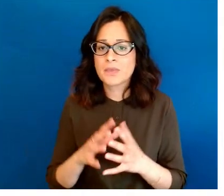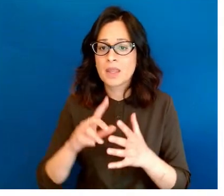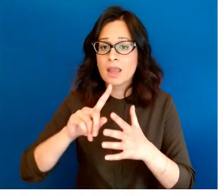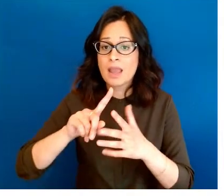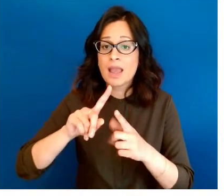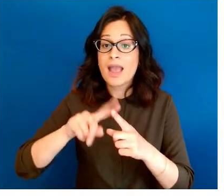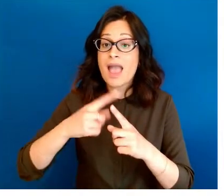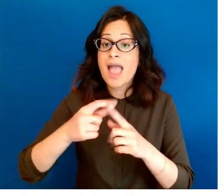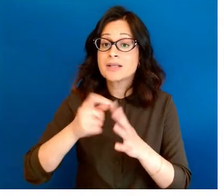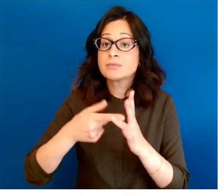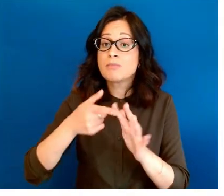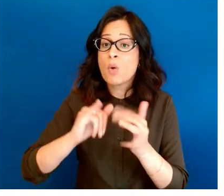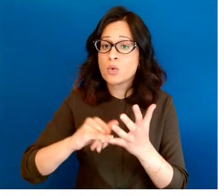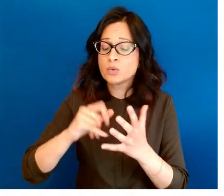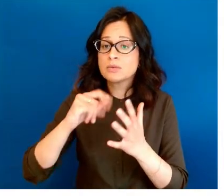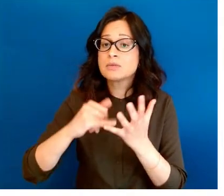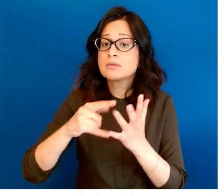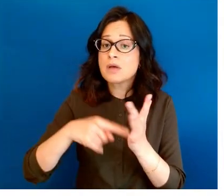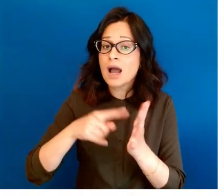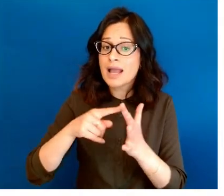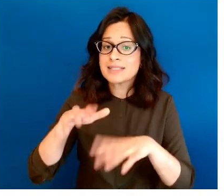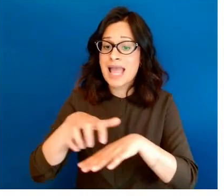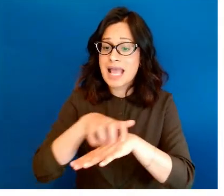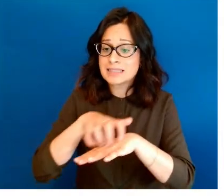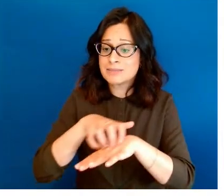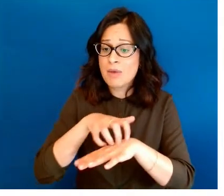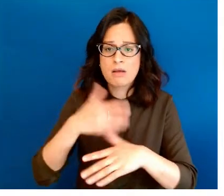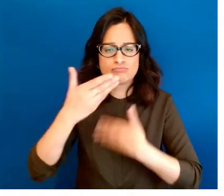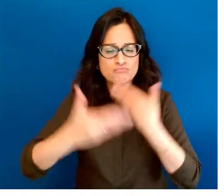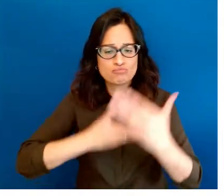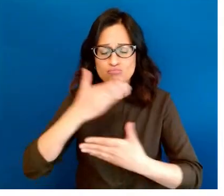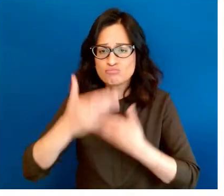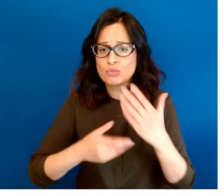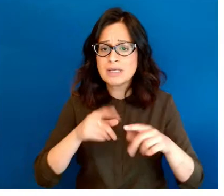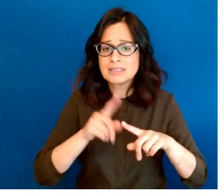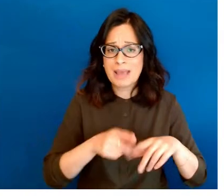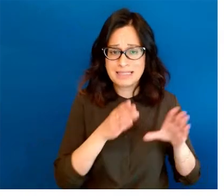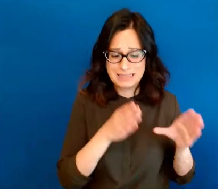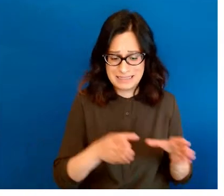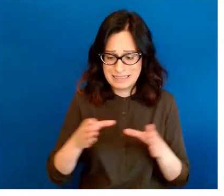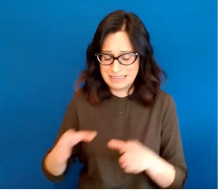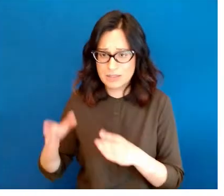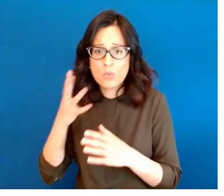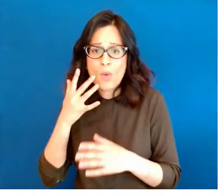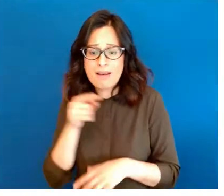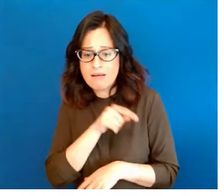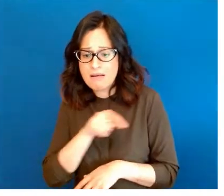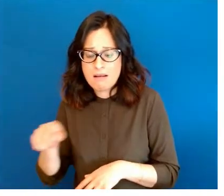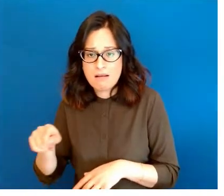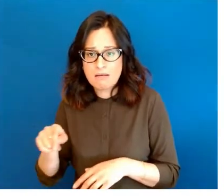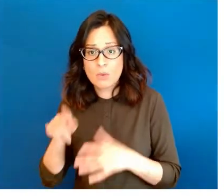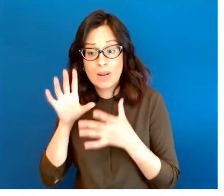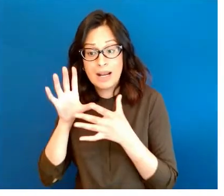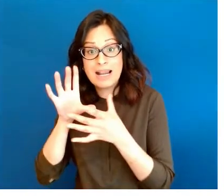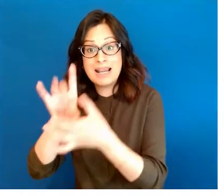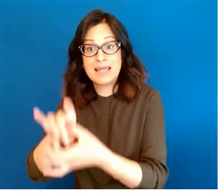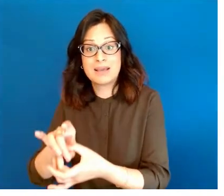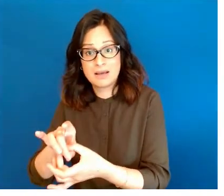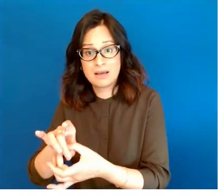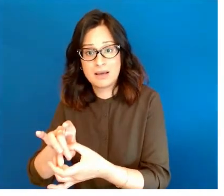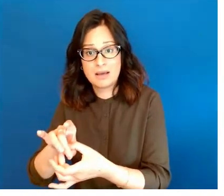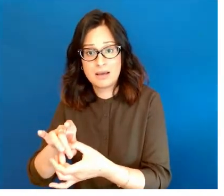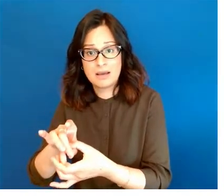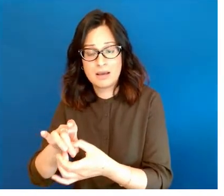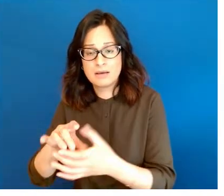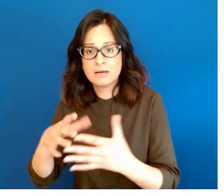that seasonal allergy and exposed sites aren't related to flares of